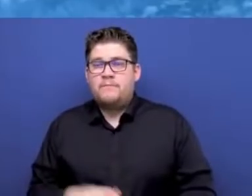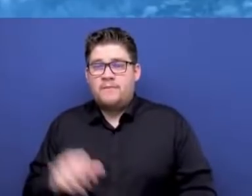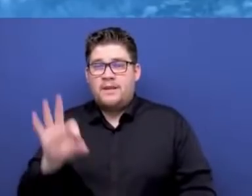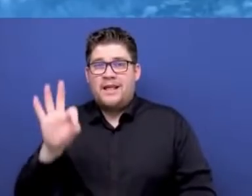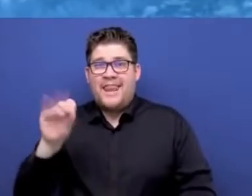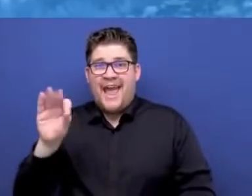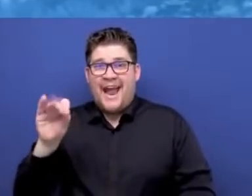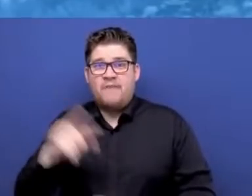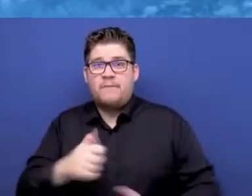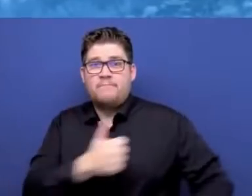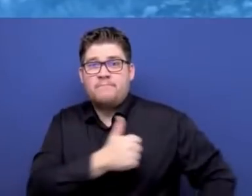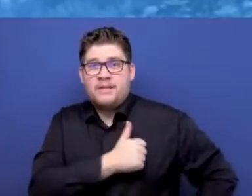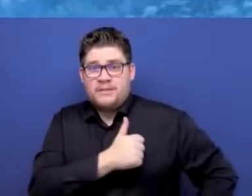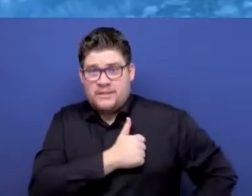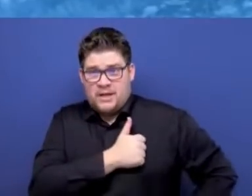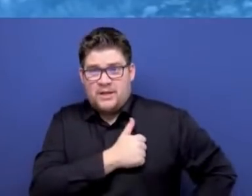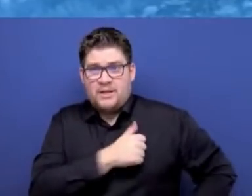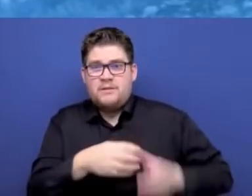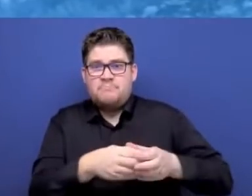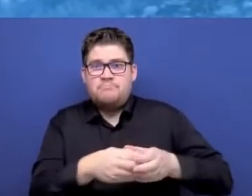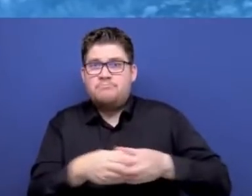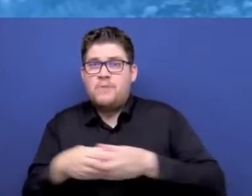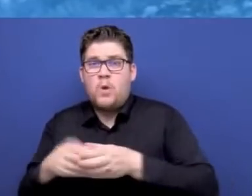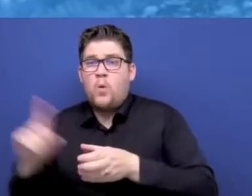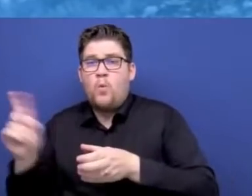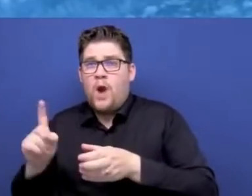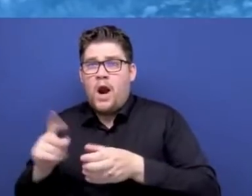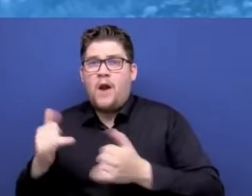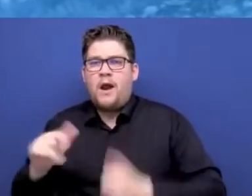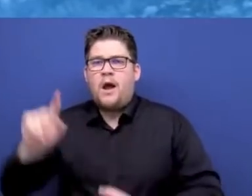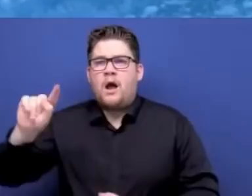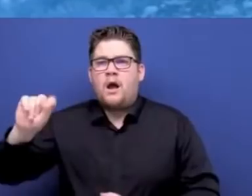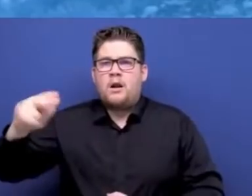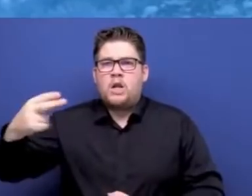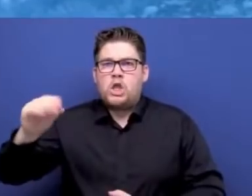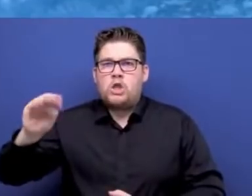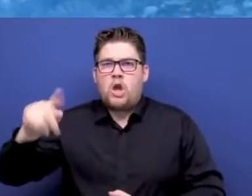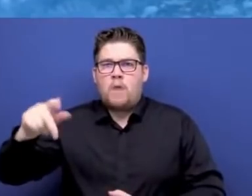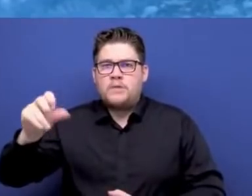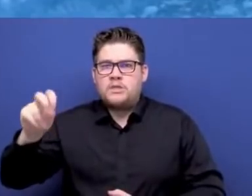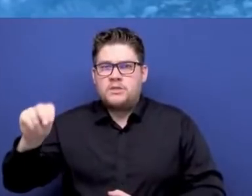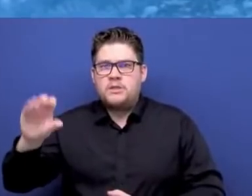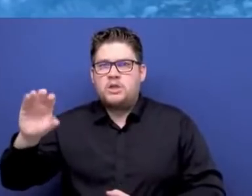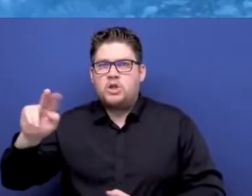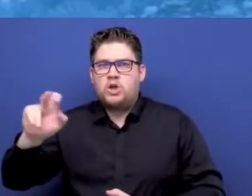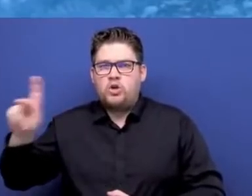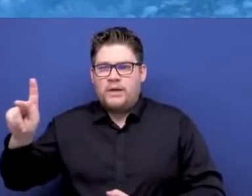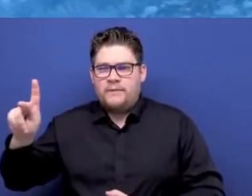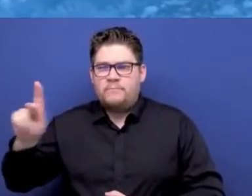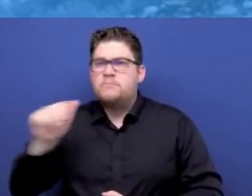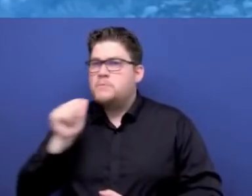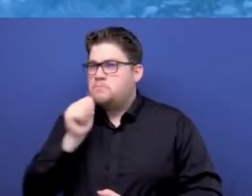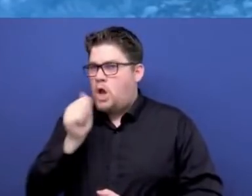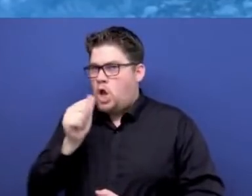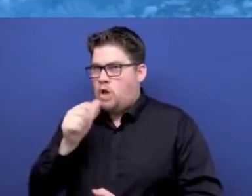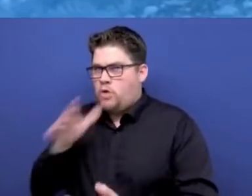Creek fire, I'm told, and their first day is tomorrow. And if I'm understanding correctly, the next